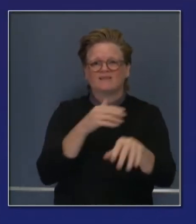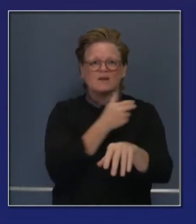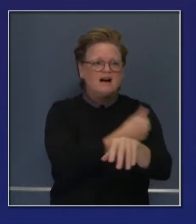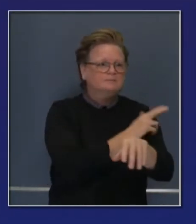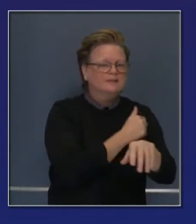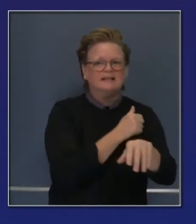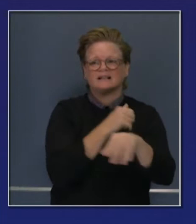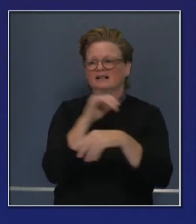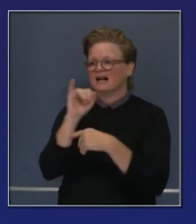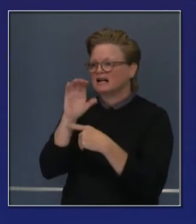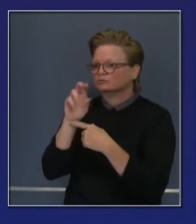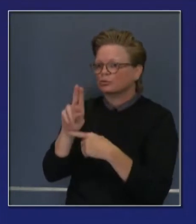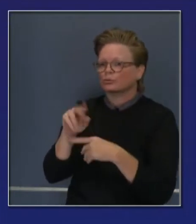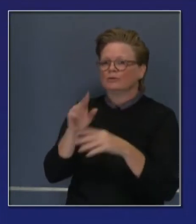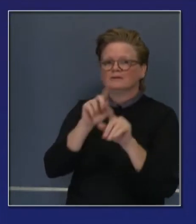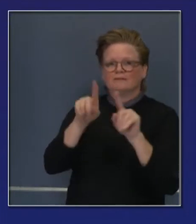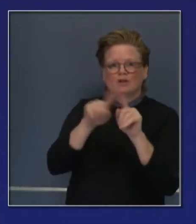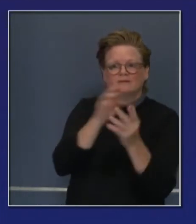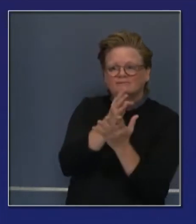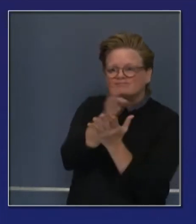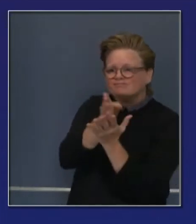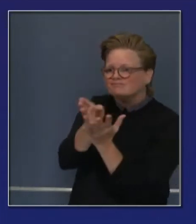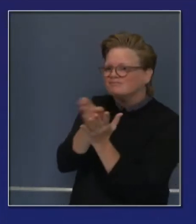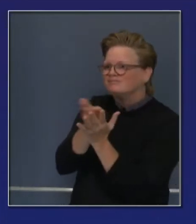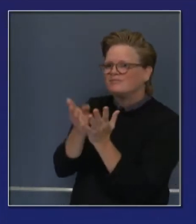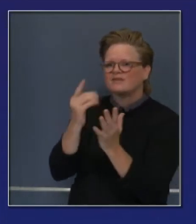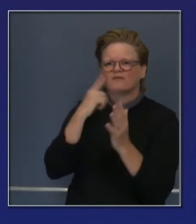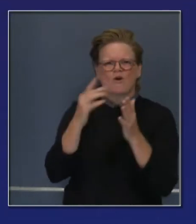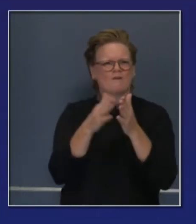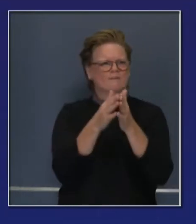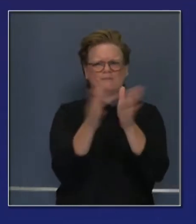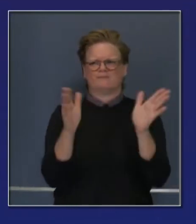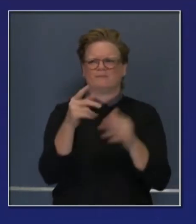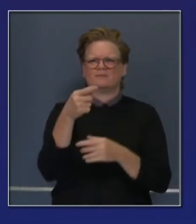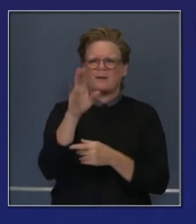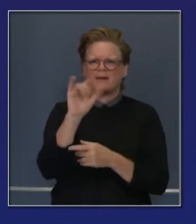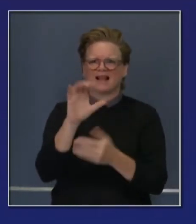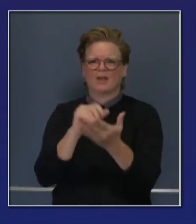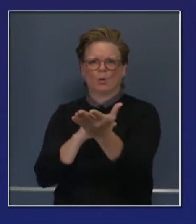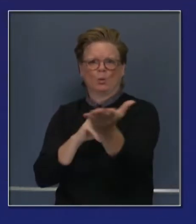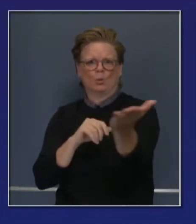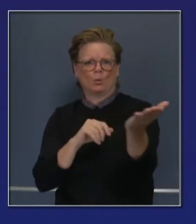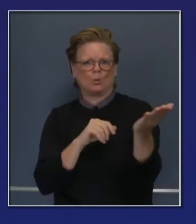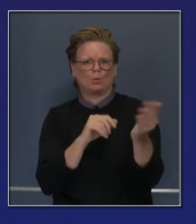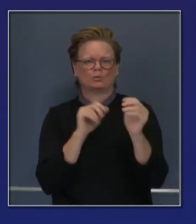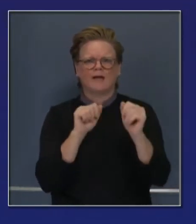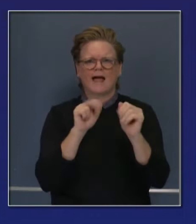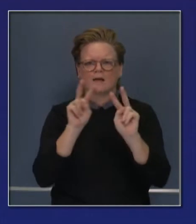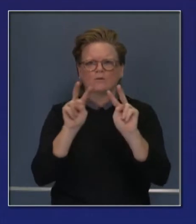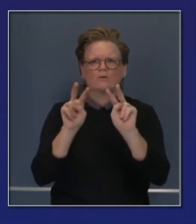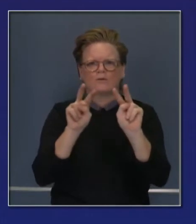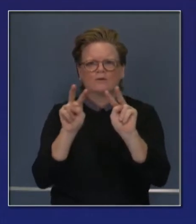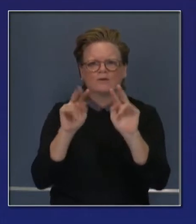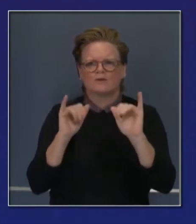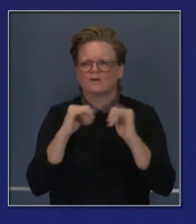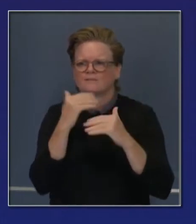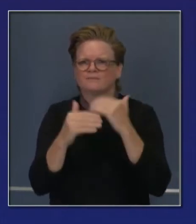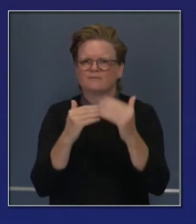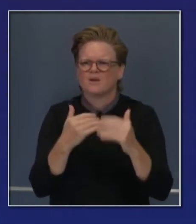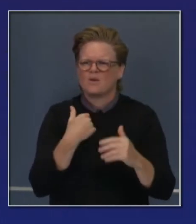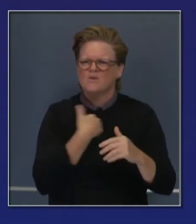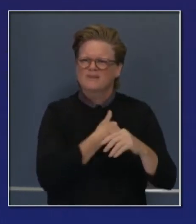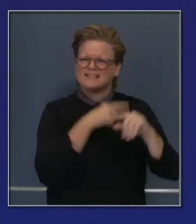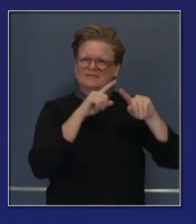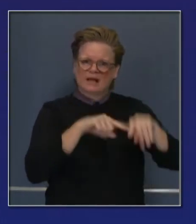broadly to the public. In doing so in a way that captures the cultural competency that finds the best of this state. And